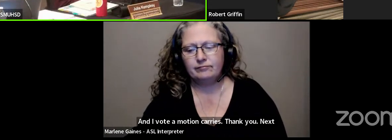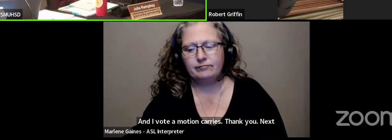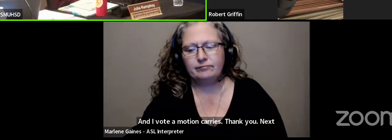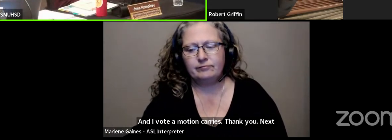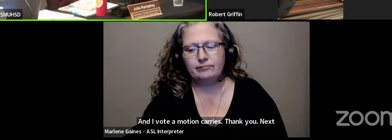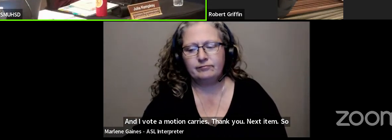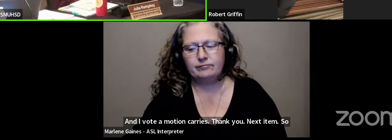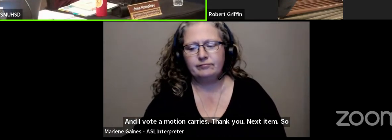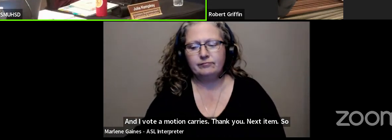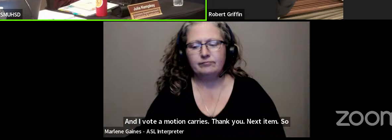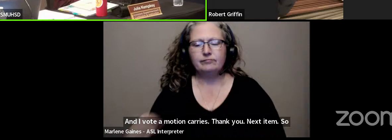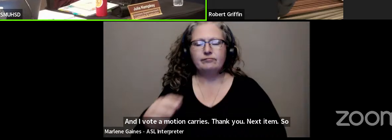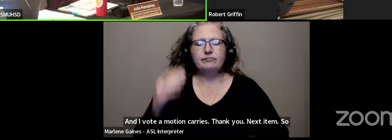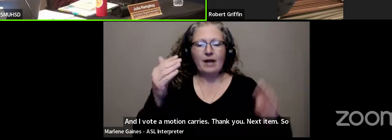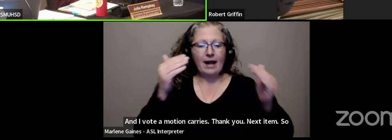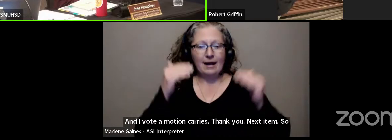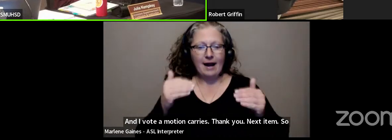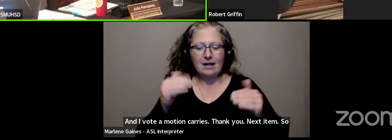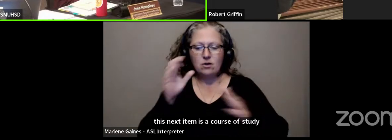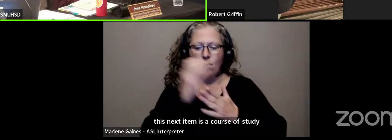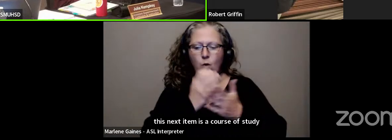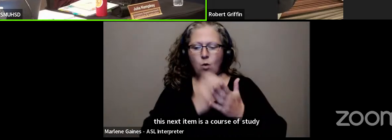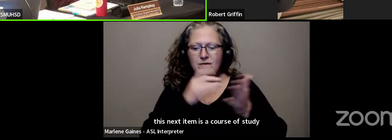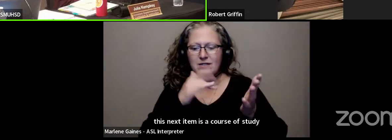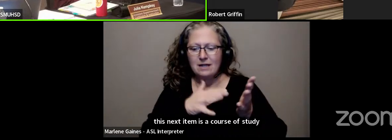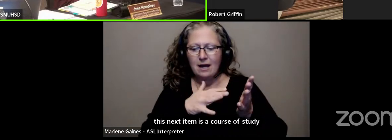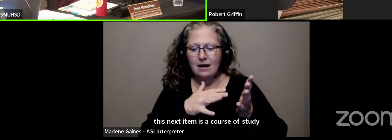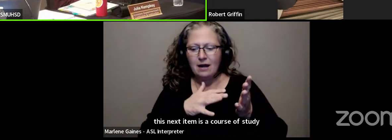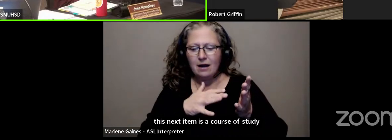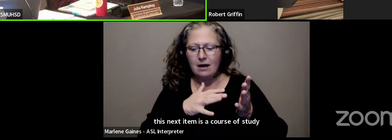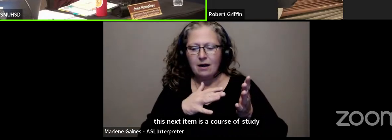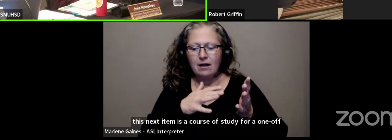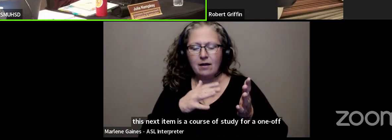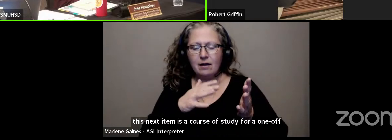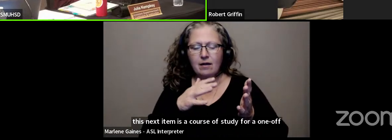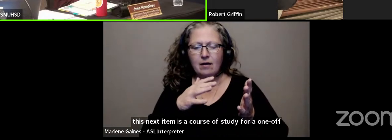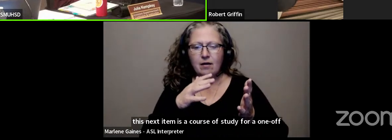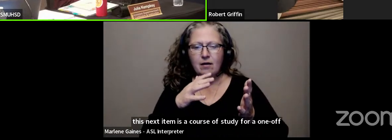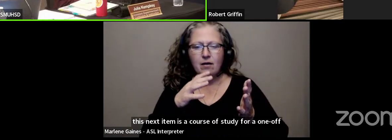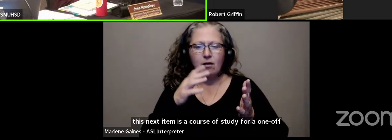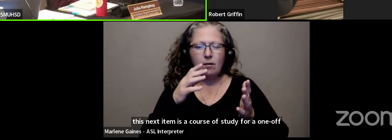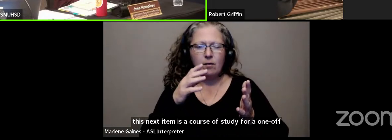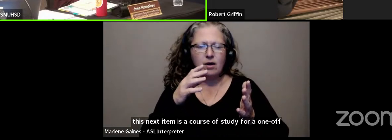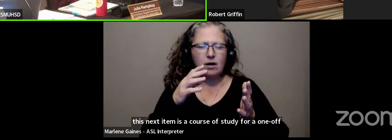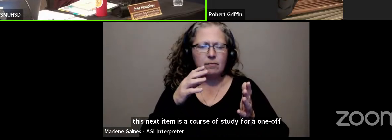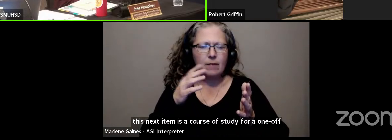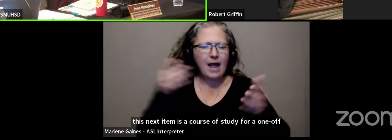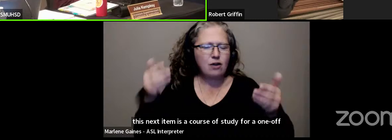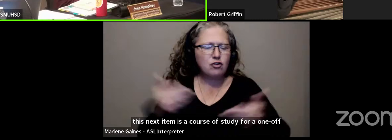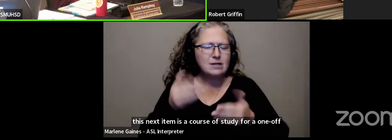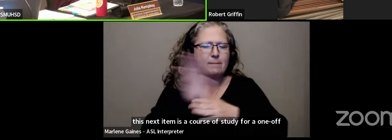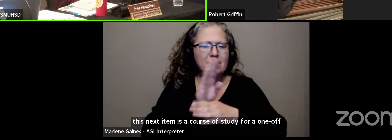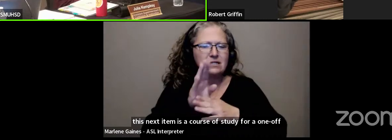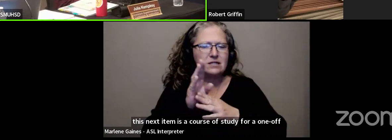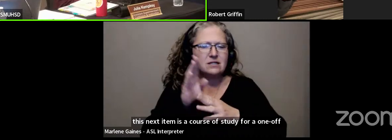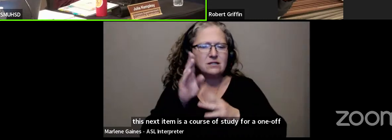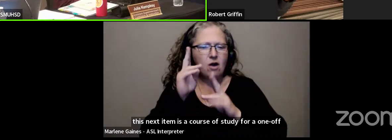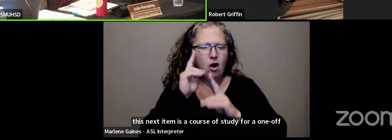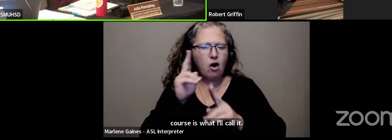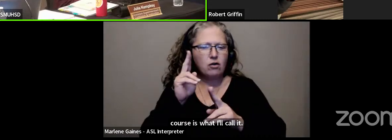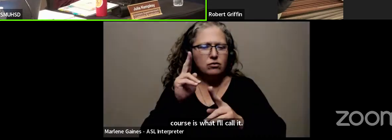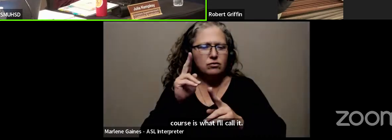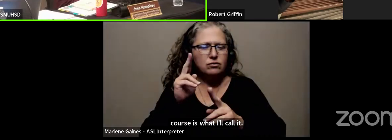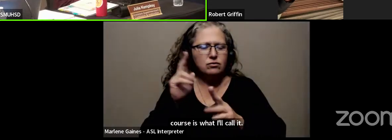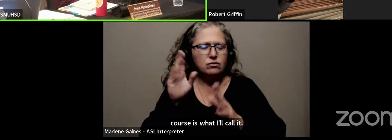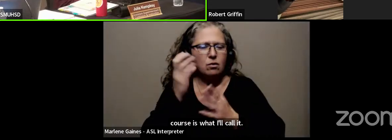for a one-off course is what I'll call it. It's the Introduction to Business Honors course that we offer